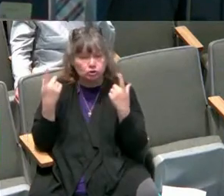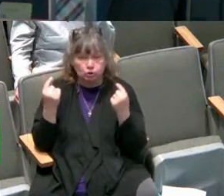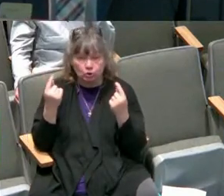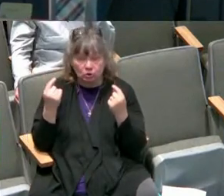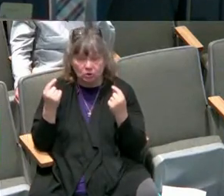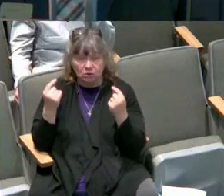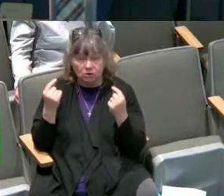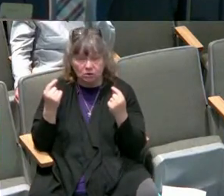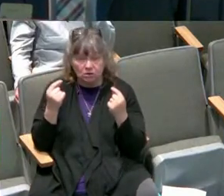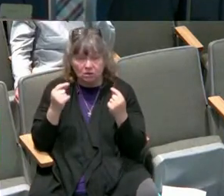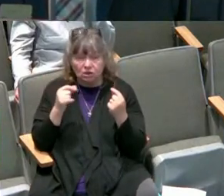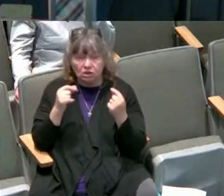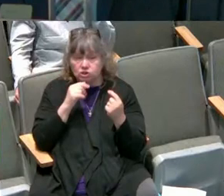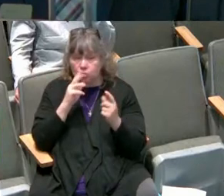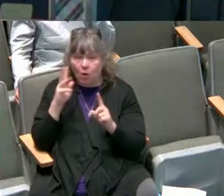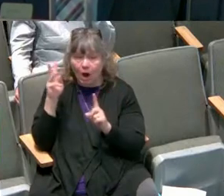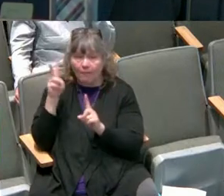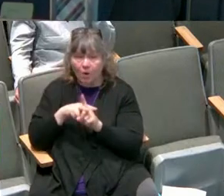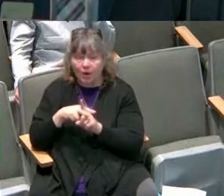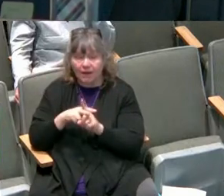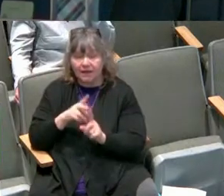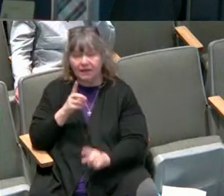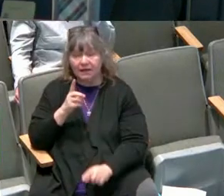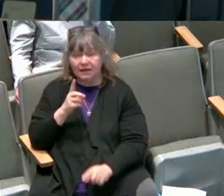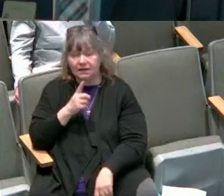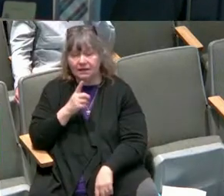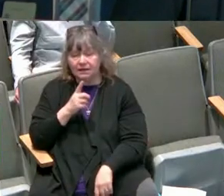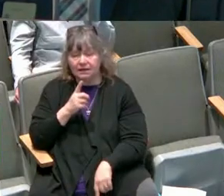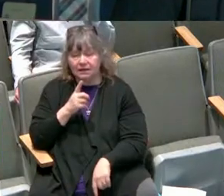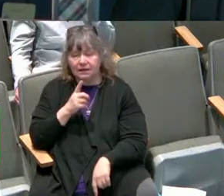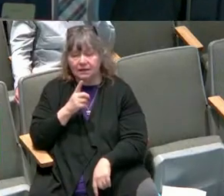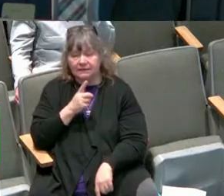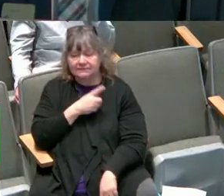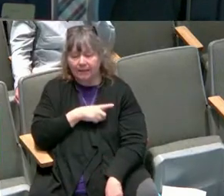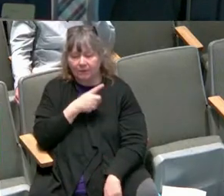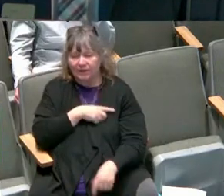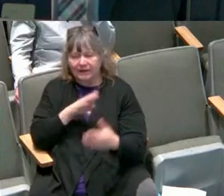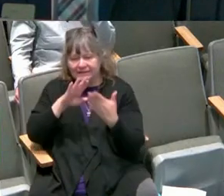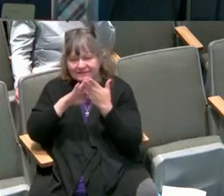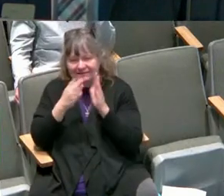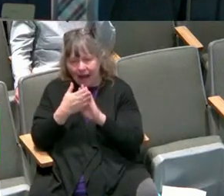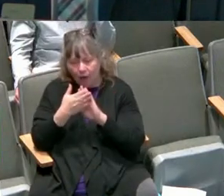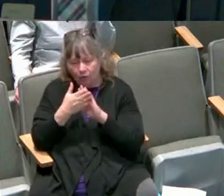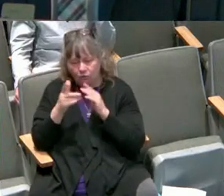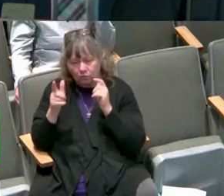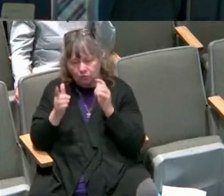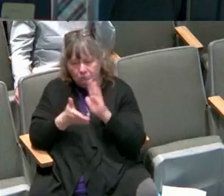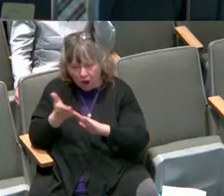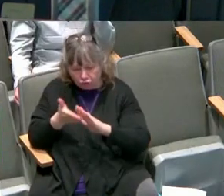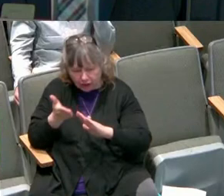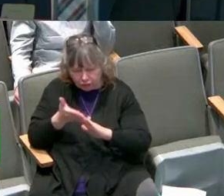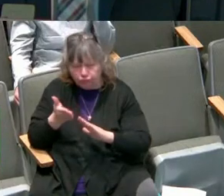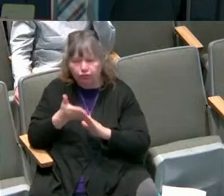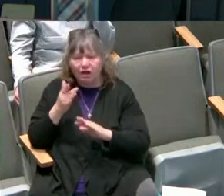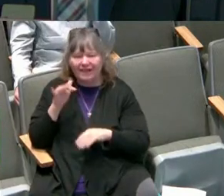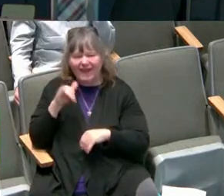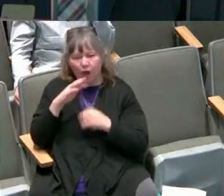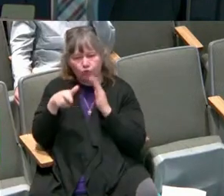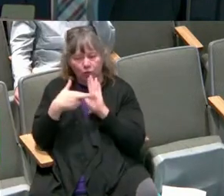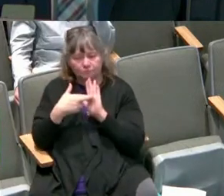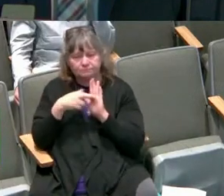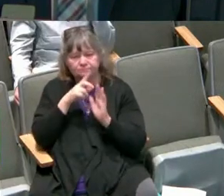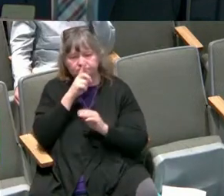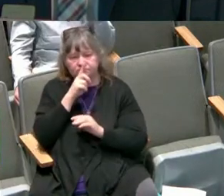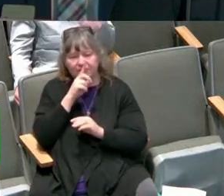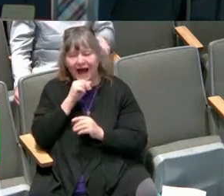business is to appoint a deputy Town moderator this role actually sorry